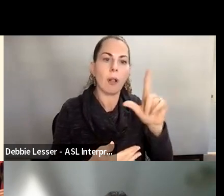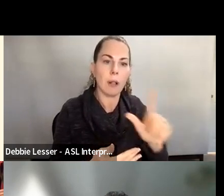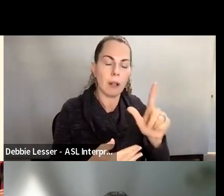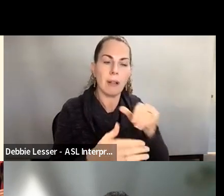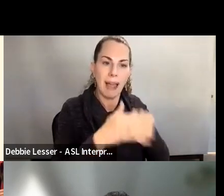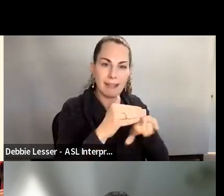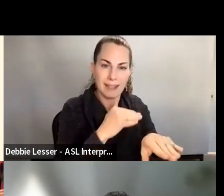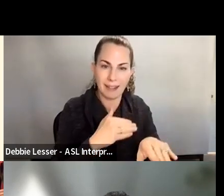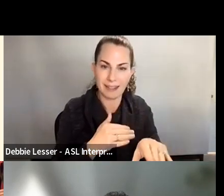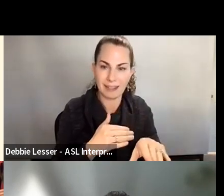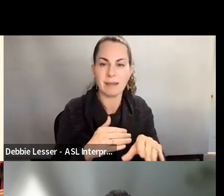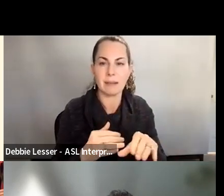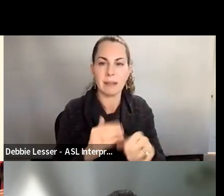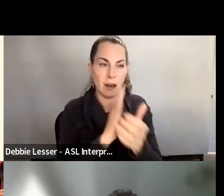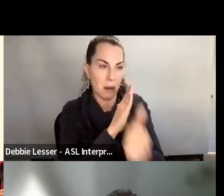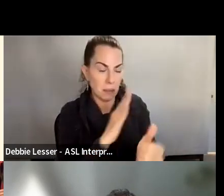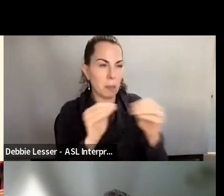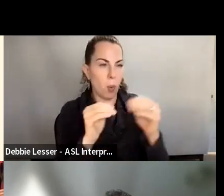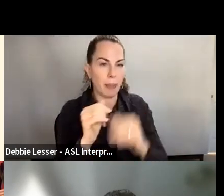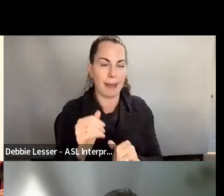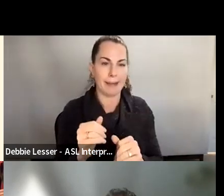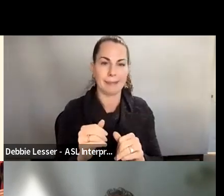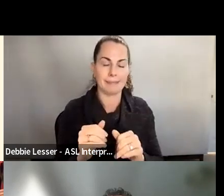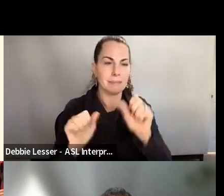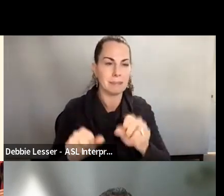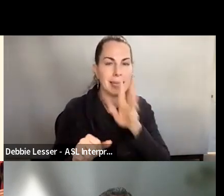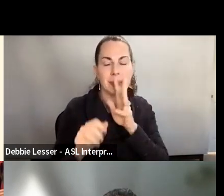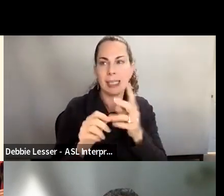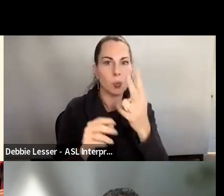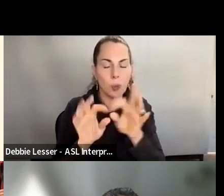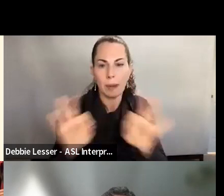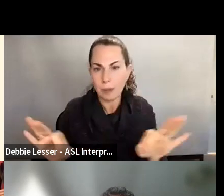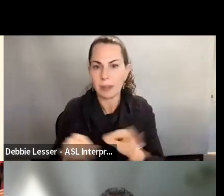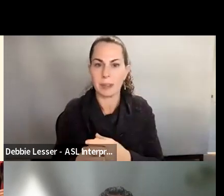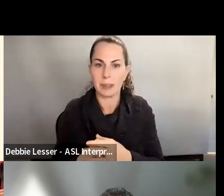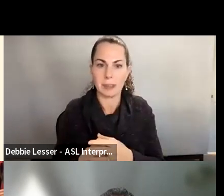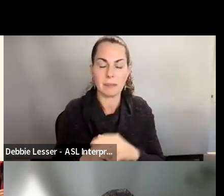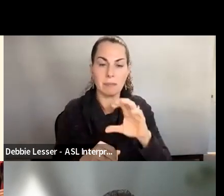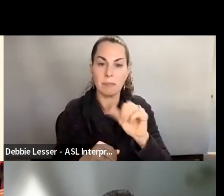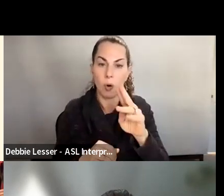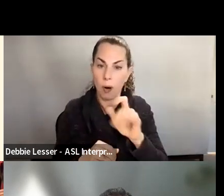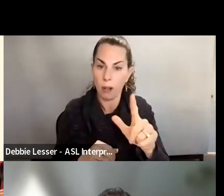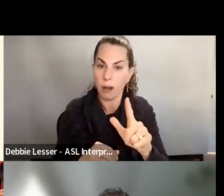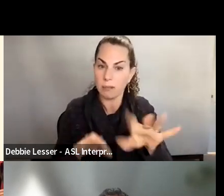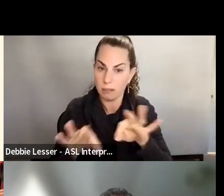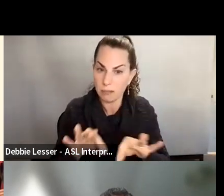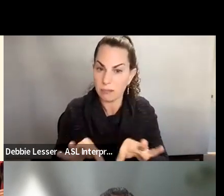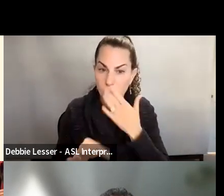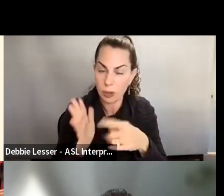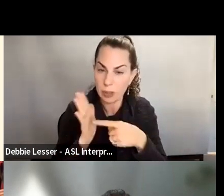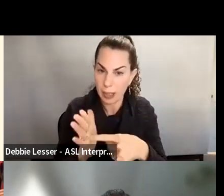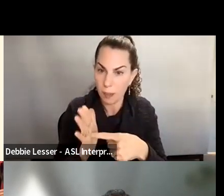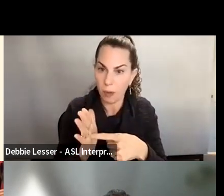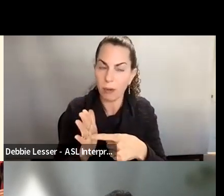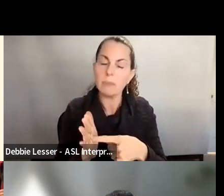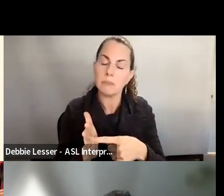bilingual. Right? That is I know it pains people, and Carla gave great examples of how it kind of personally was offensive